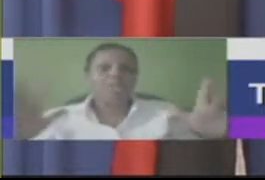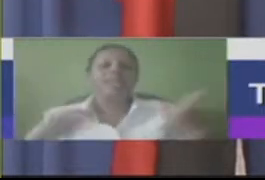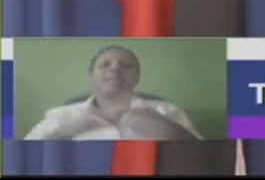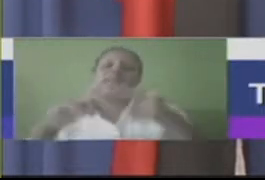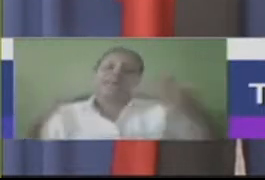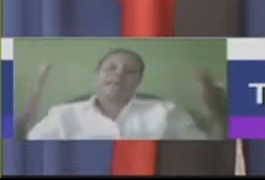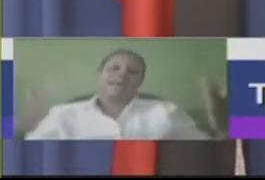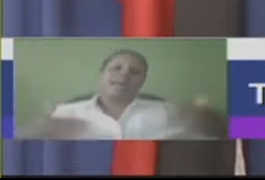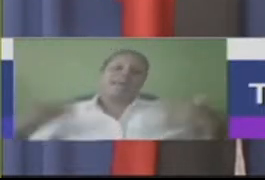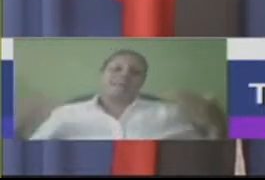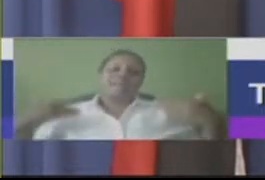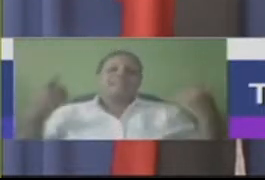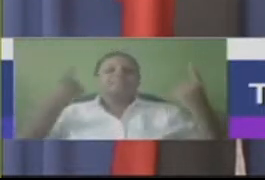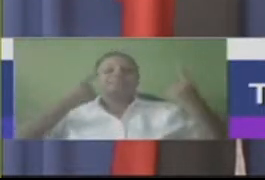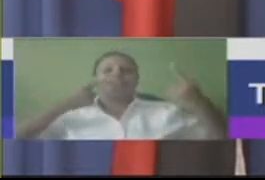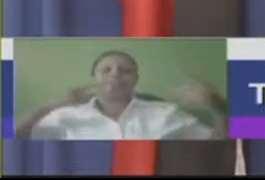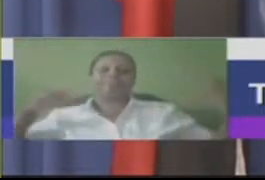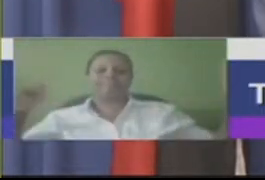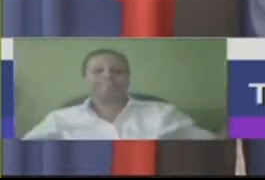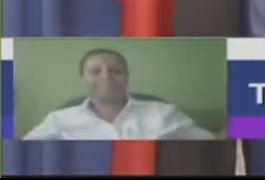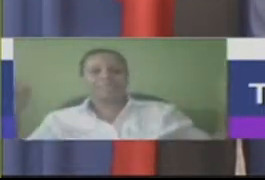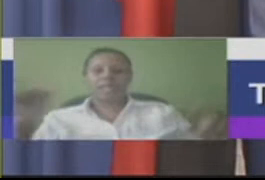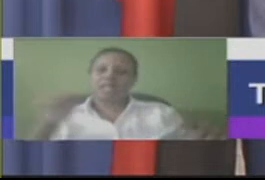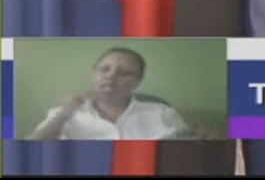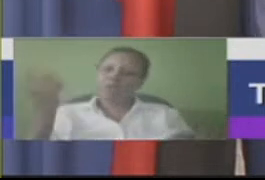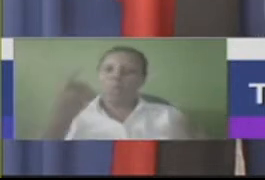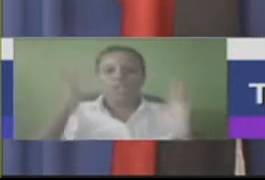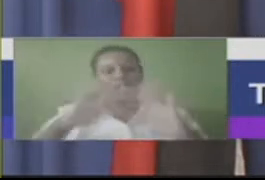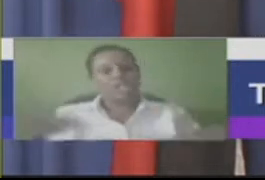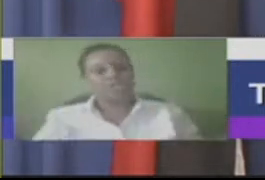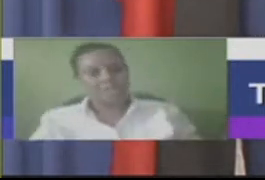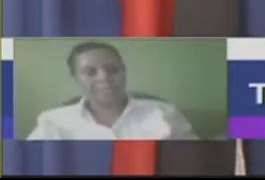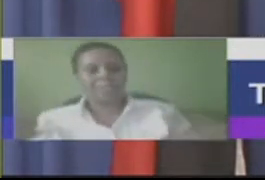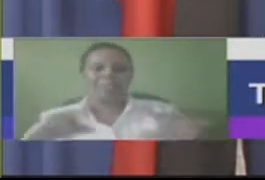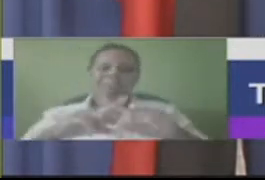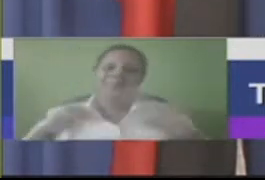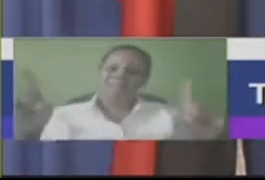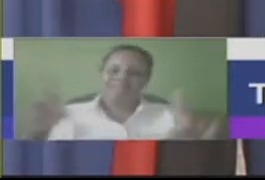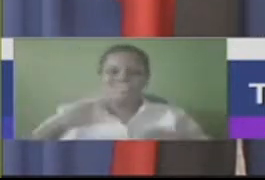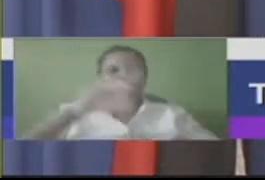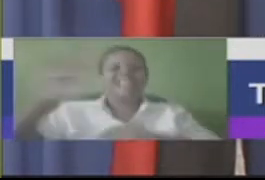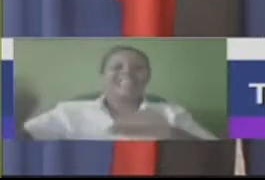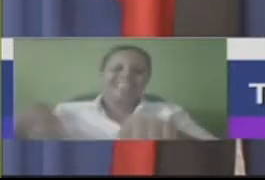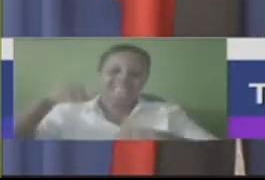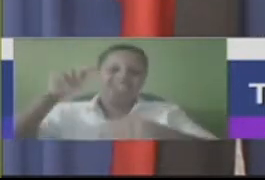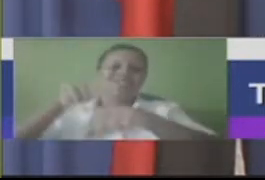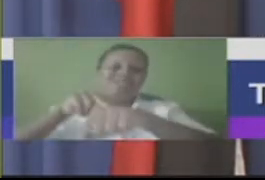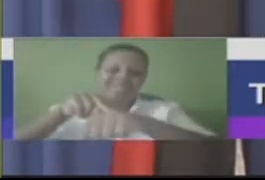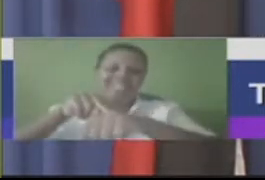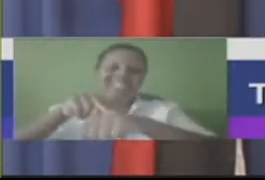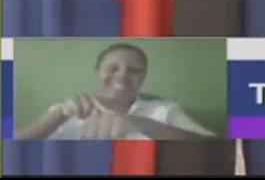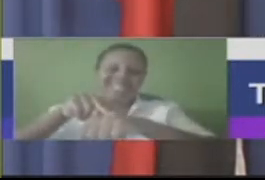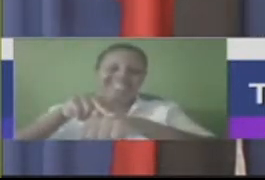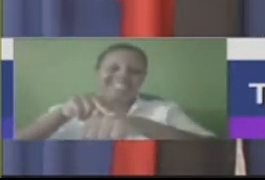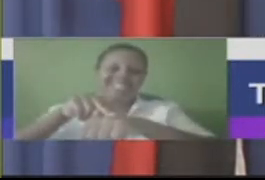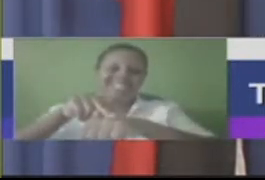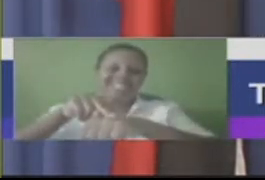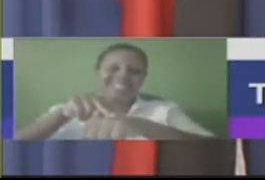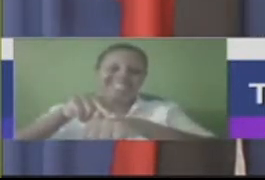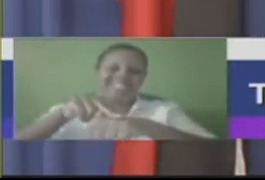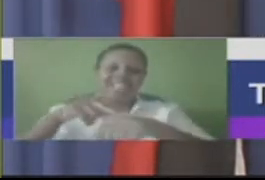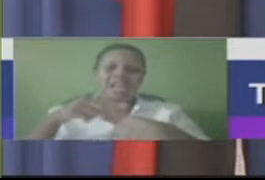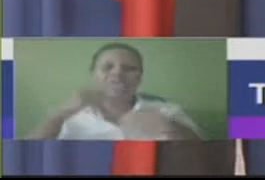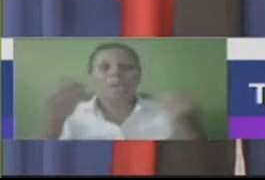the children, but for us as a nation. I have been told that 6,000 teachers have been vaccinated.